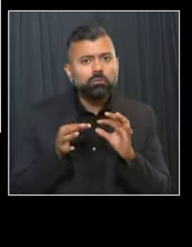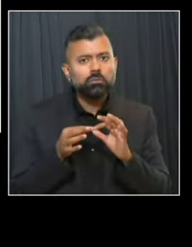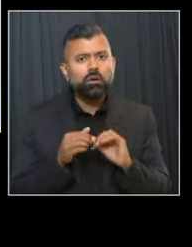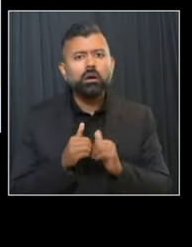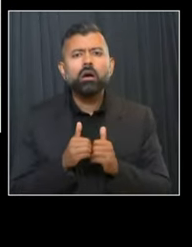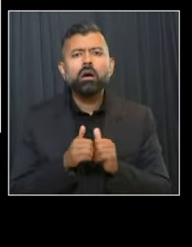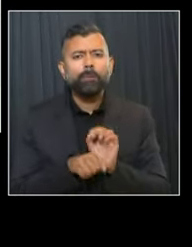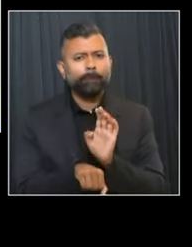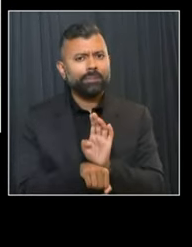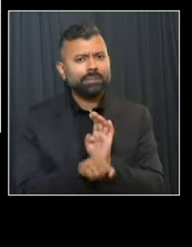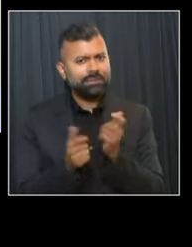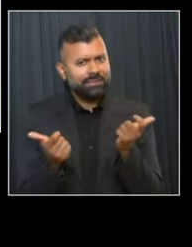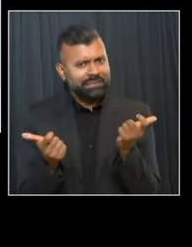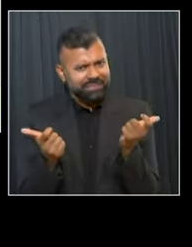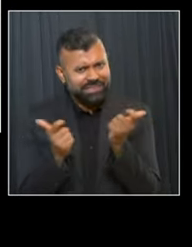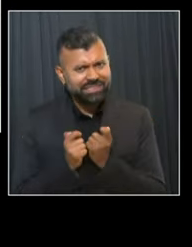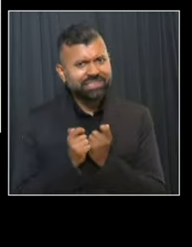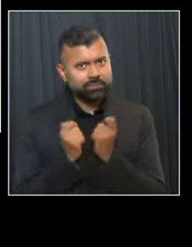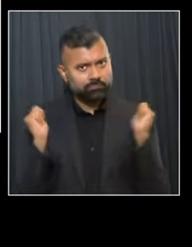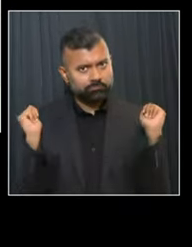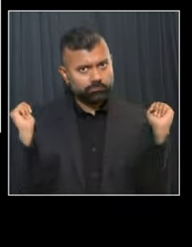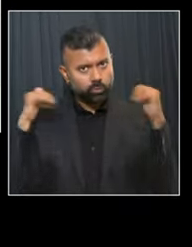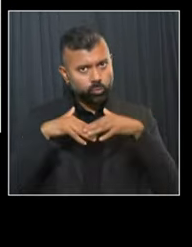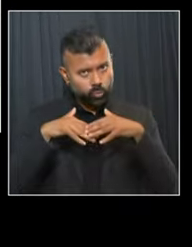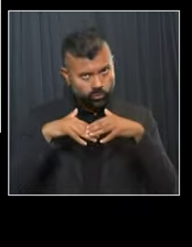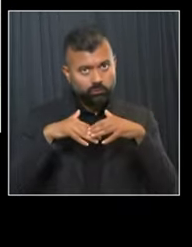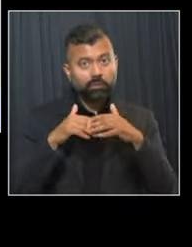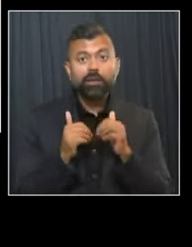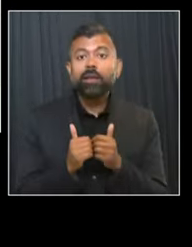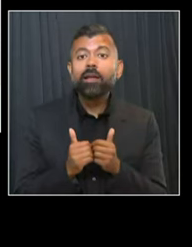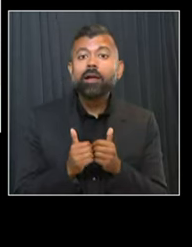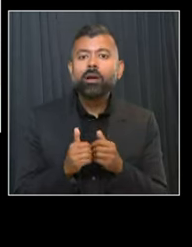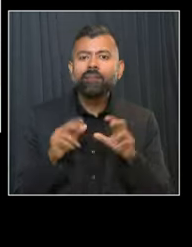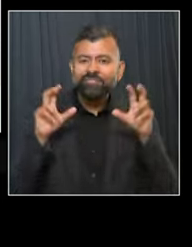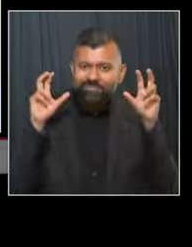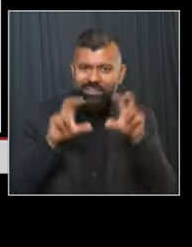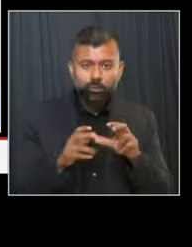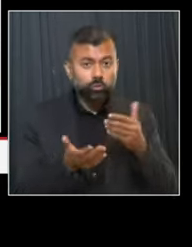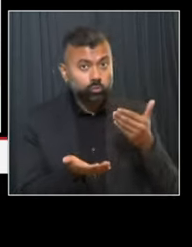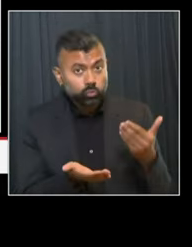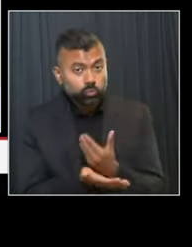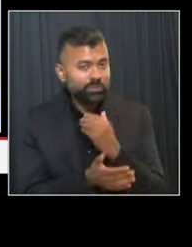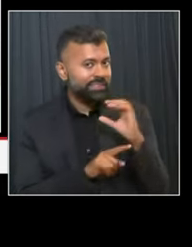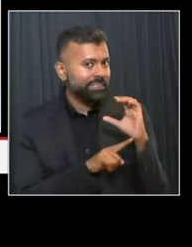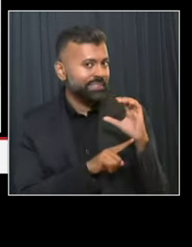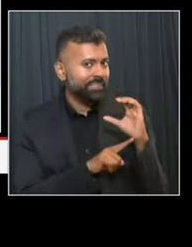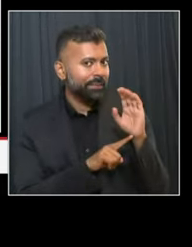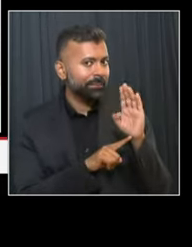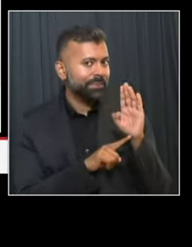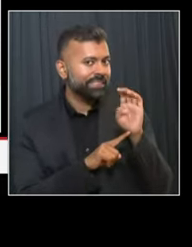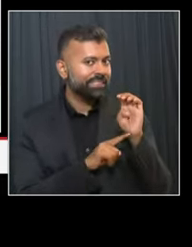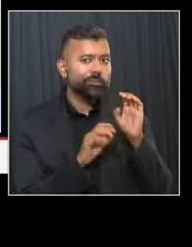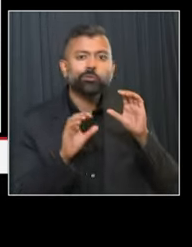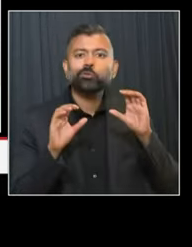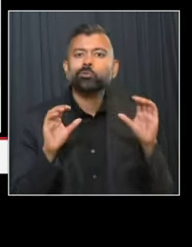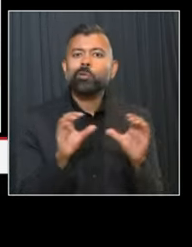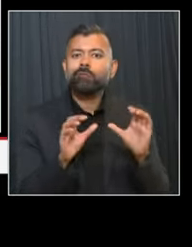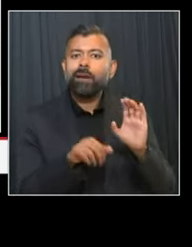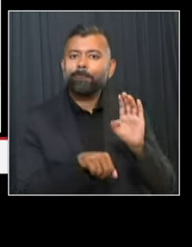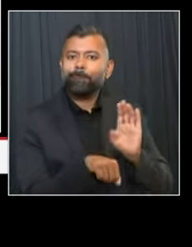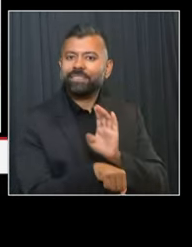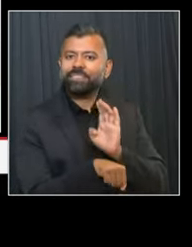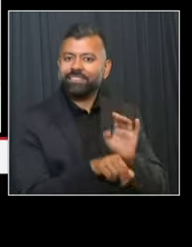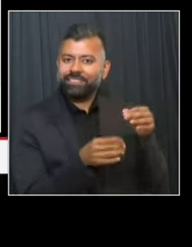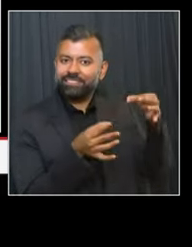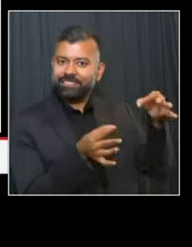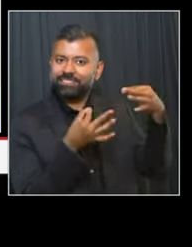is going to be investing in a new CBE online marketplace that will streamline and make more efficient interactions with the